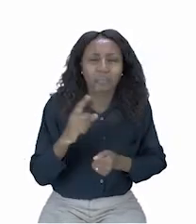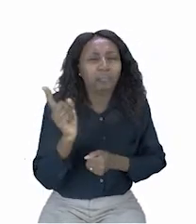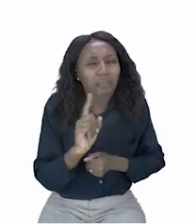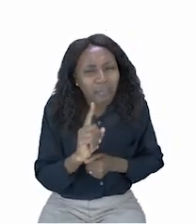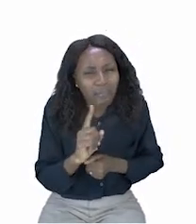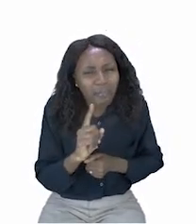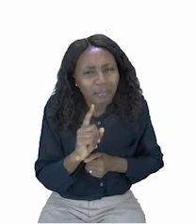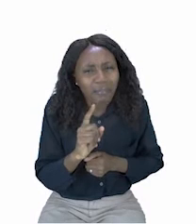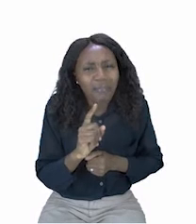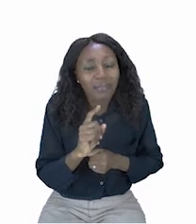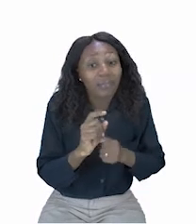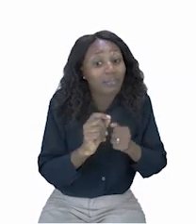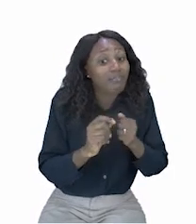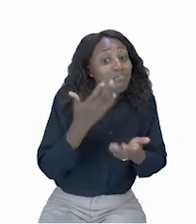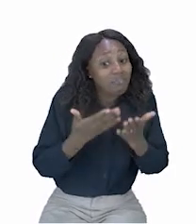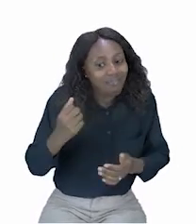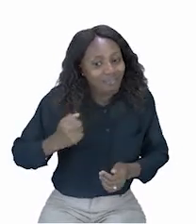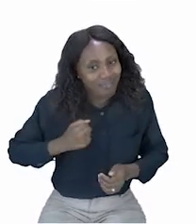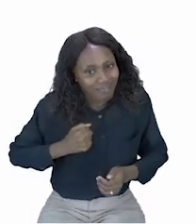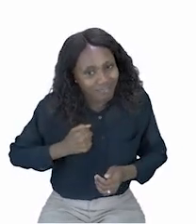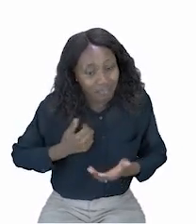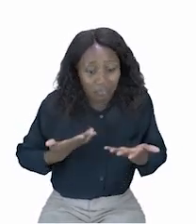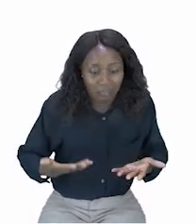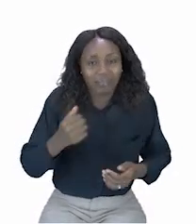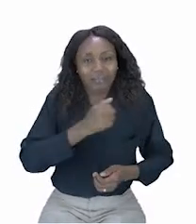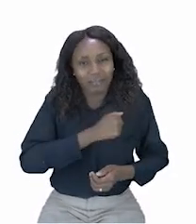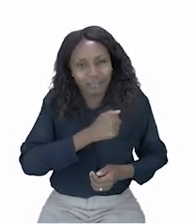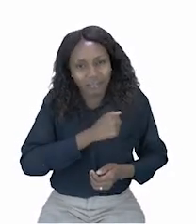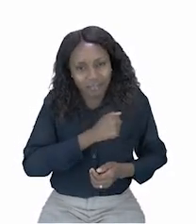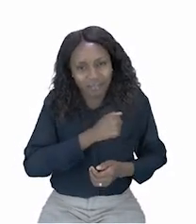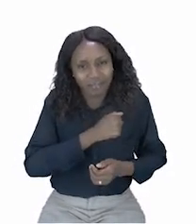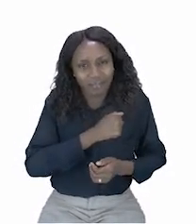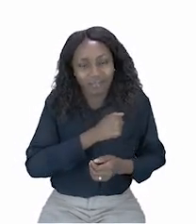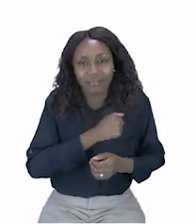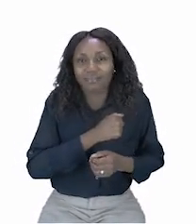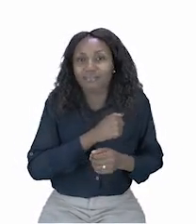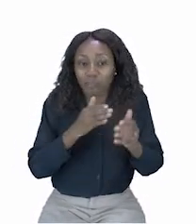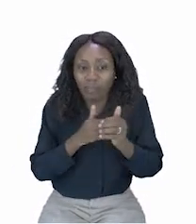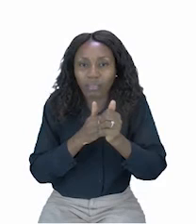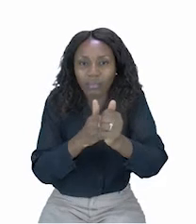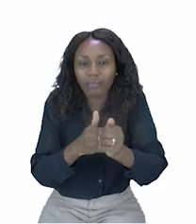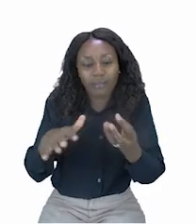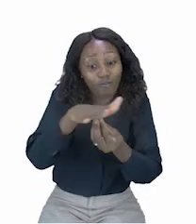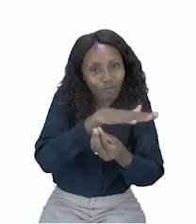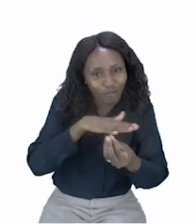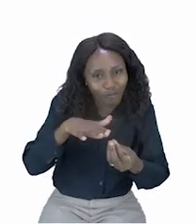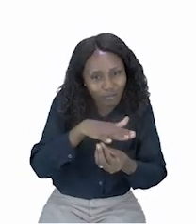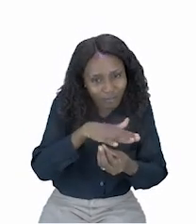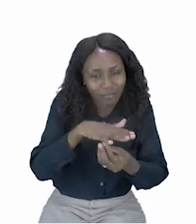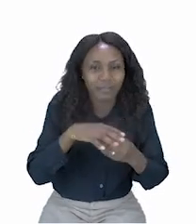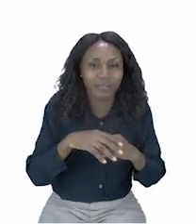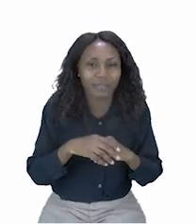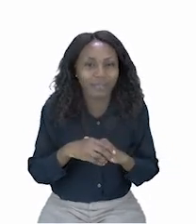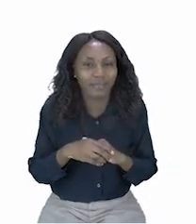means that it is either a mother or father that are the head of the family.